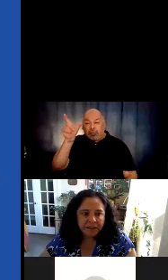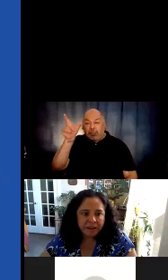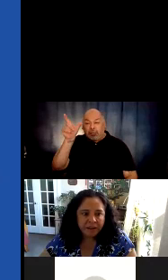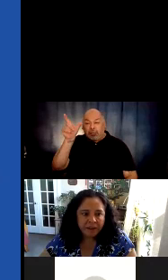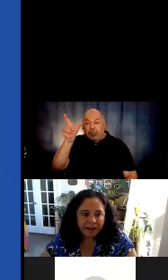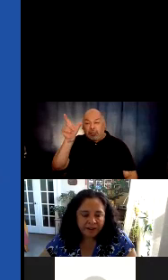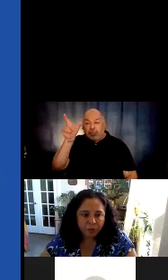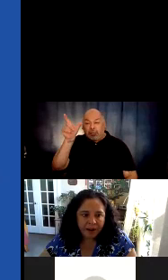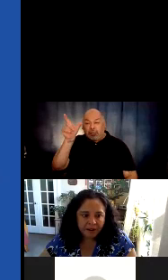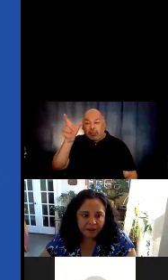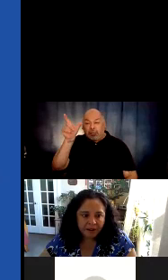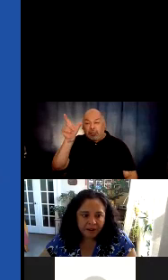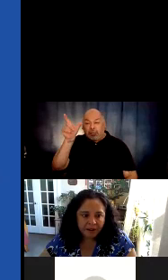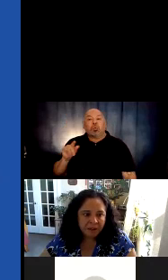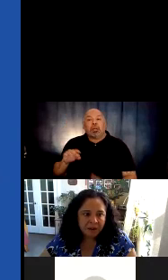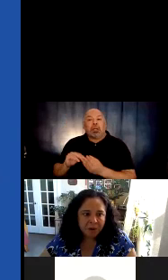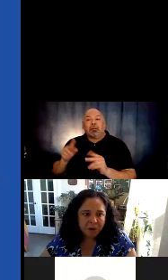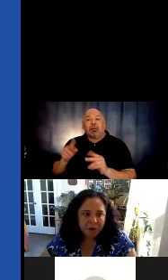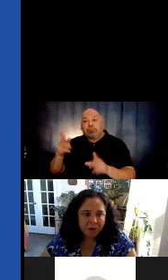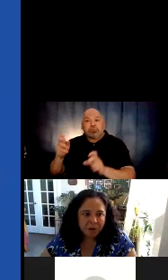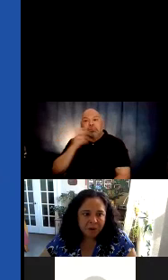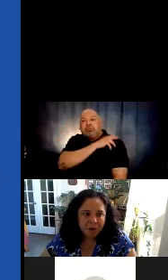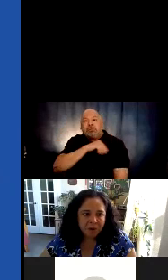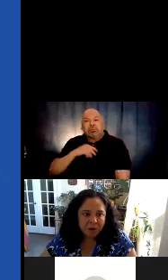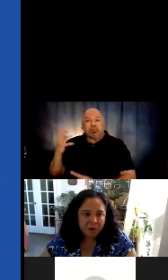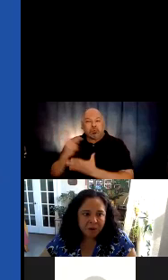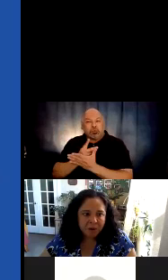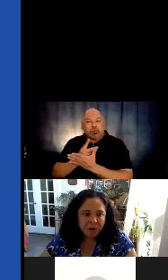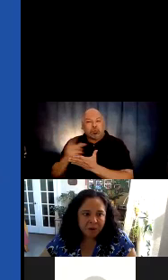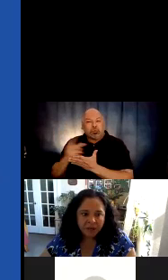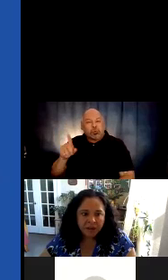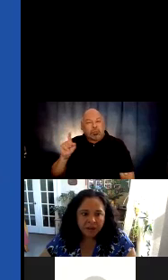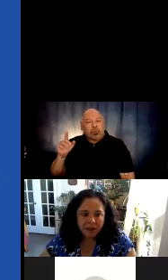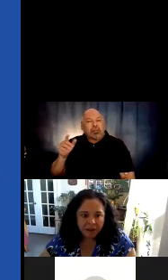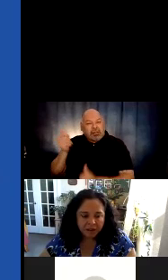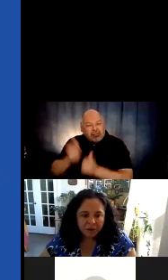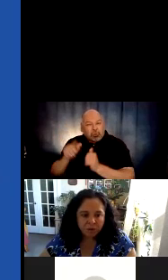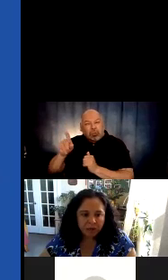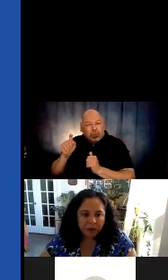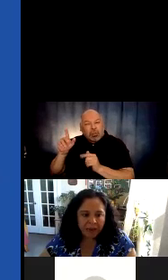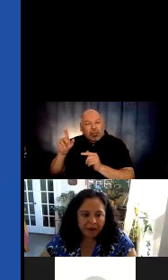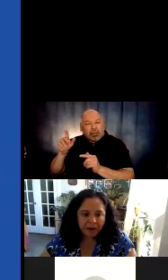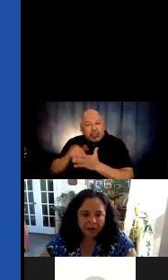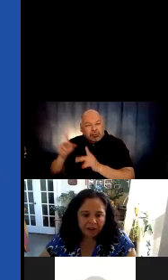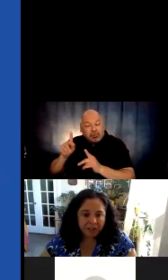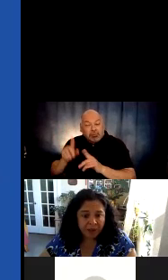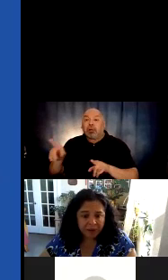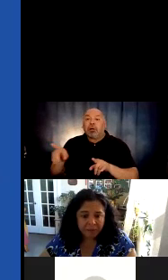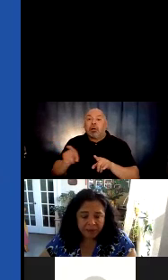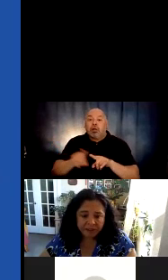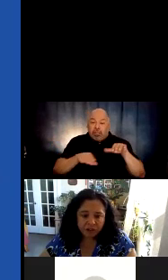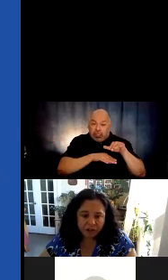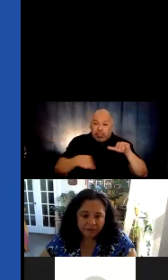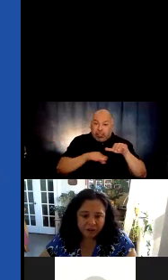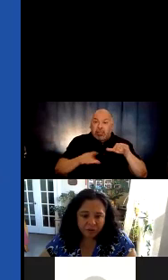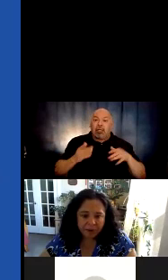y-axis, that is the rate of hospitalizations over 14 days per 100,000. So, and across the bottom